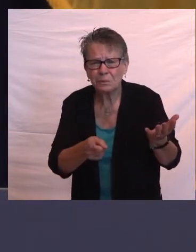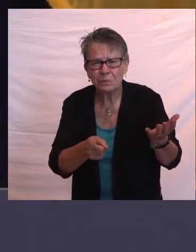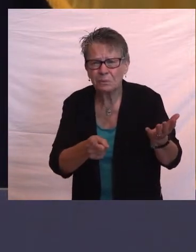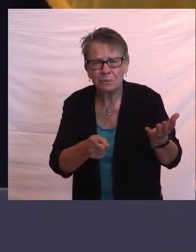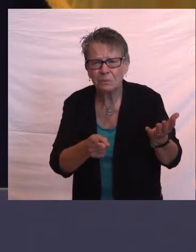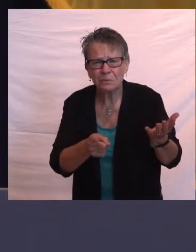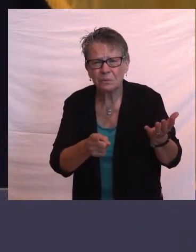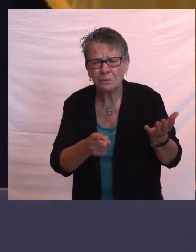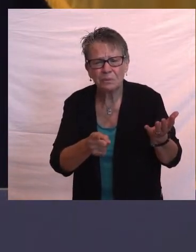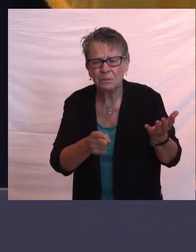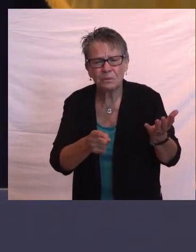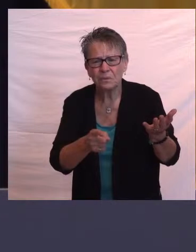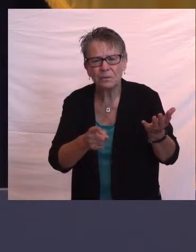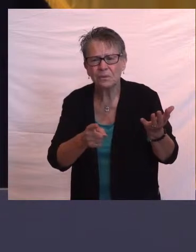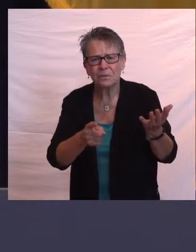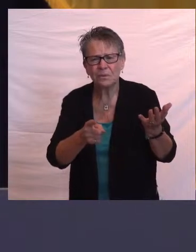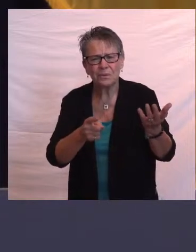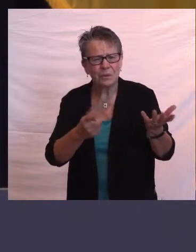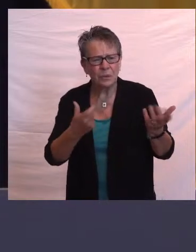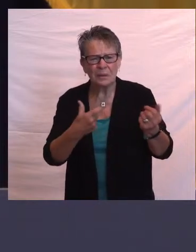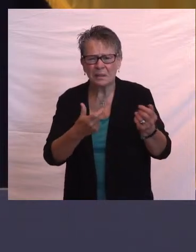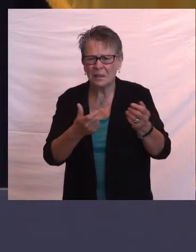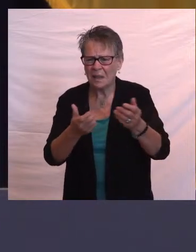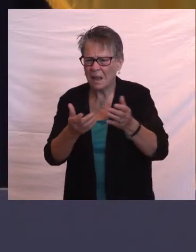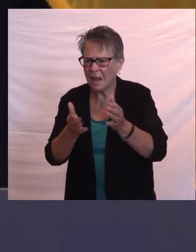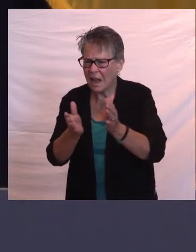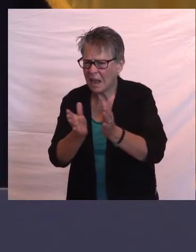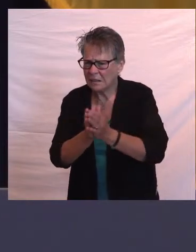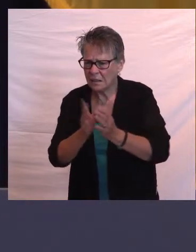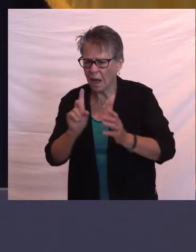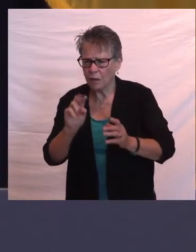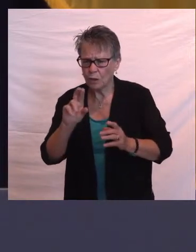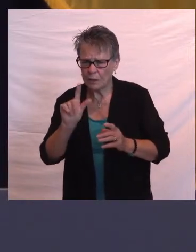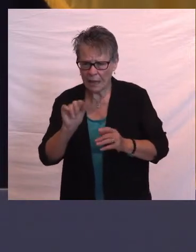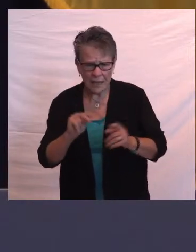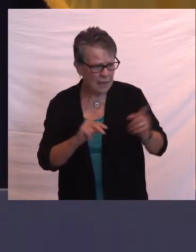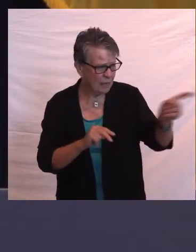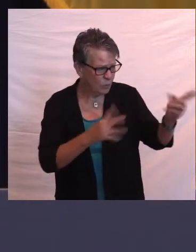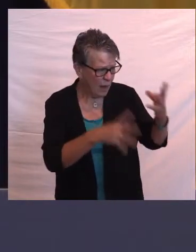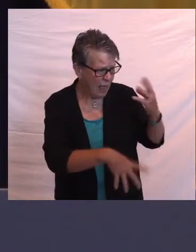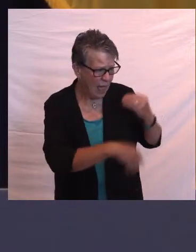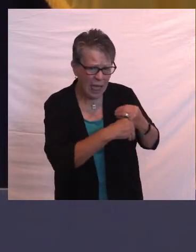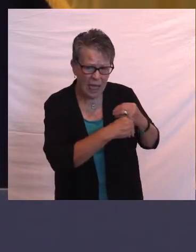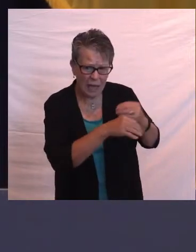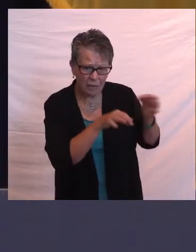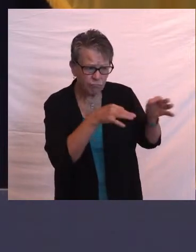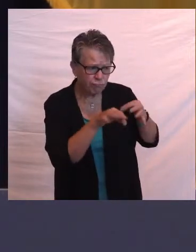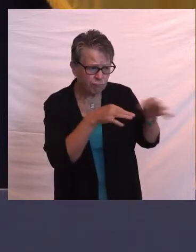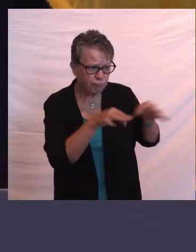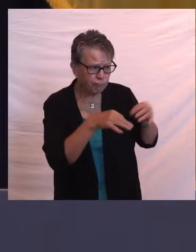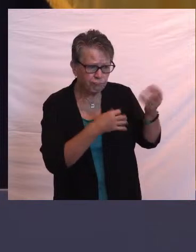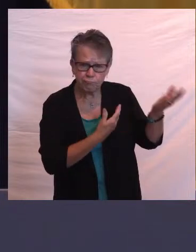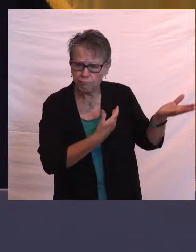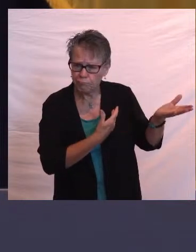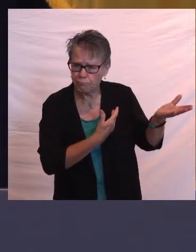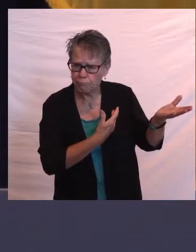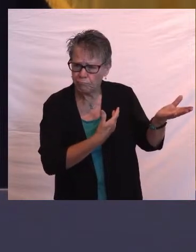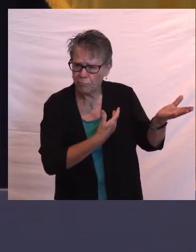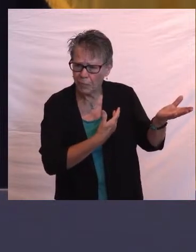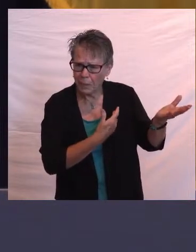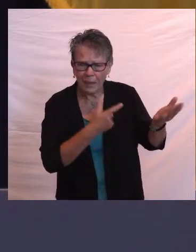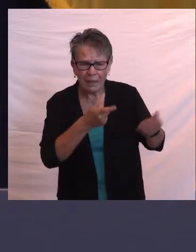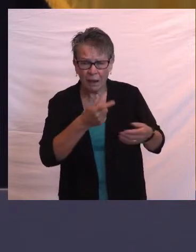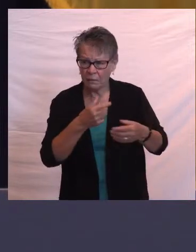But I'll let Tina come in with a more scientific answer on, again, limited oxygen or bacteria that may build